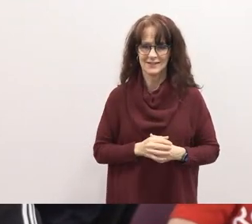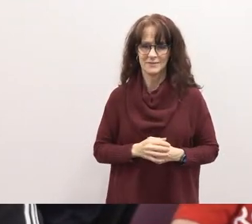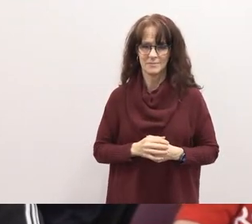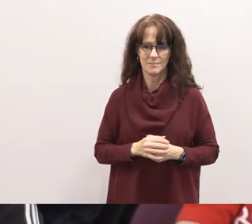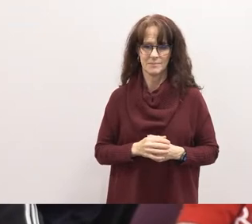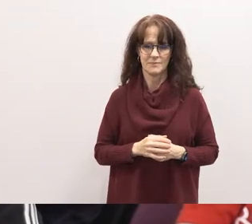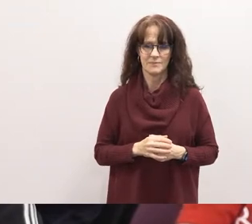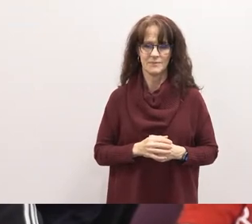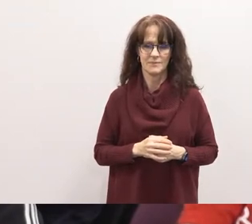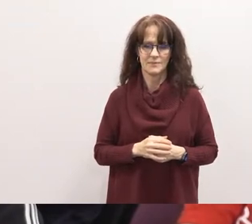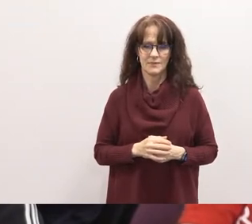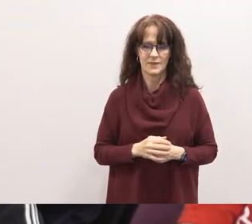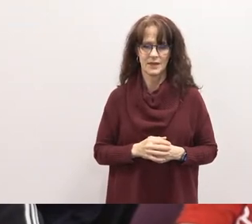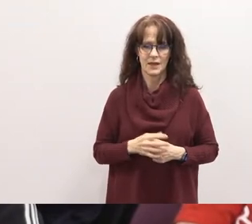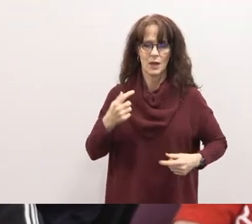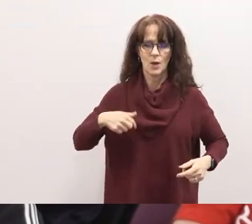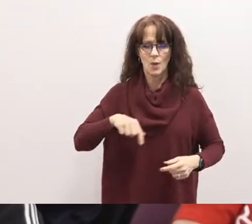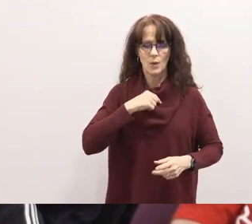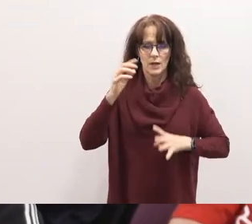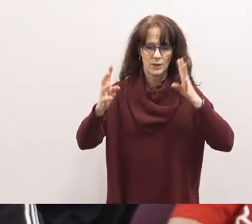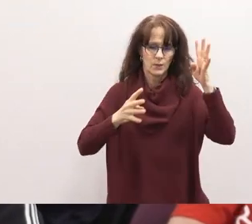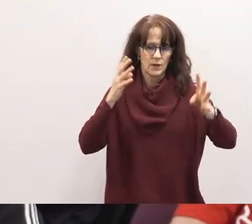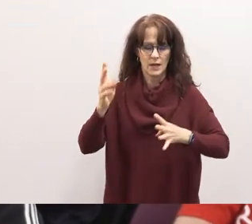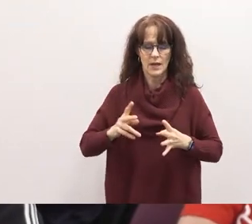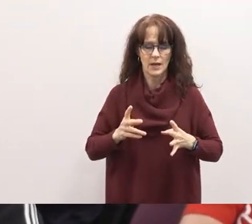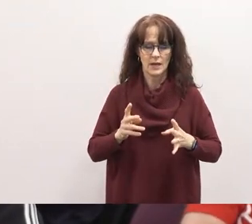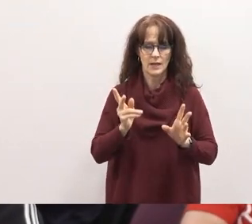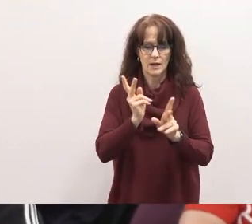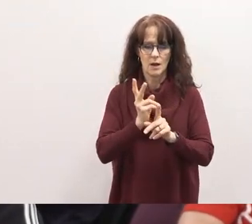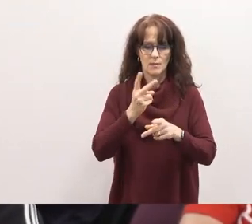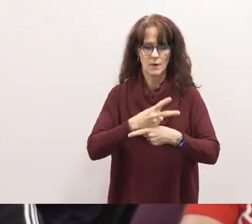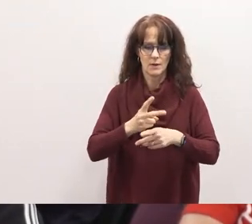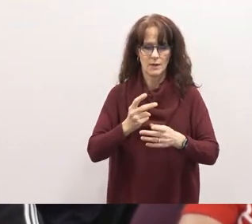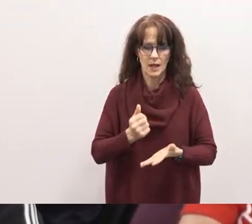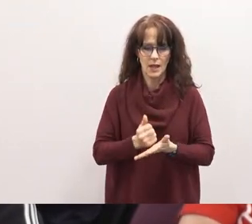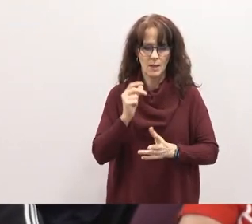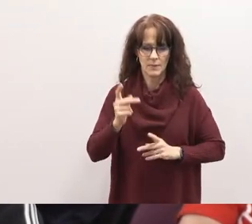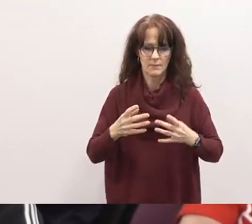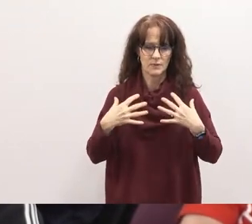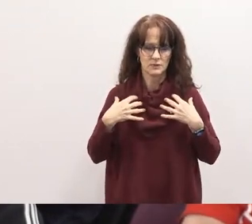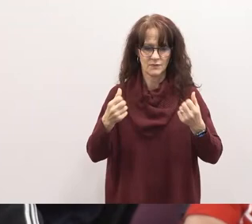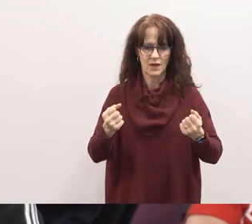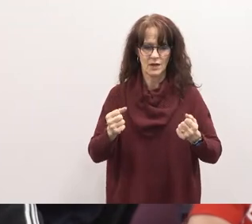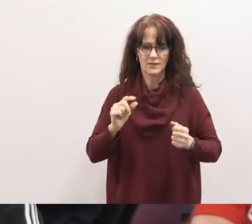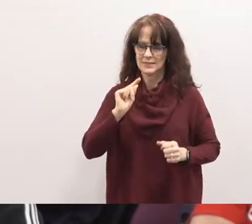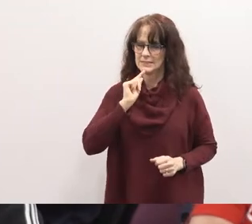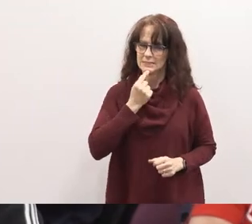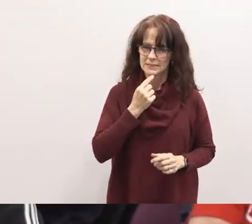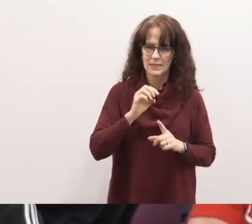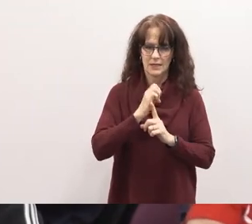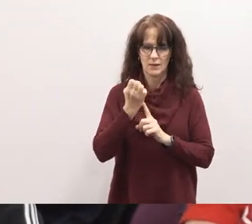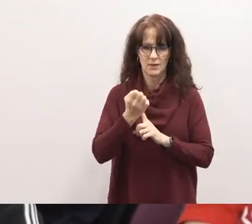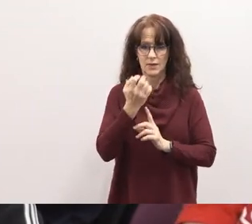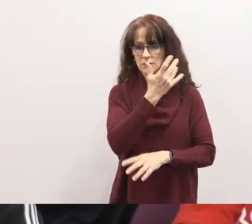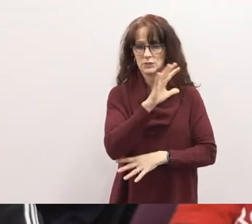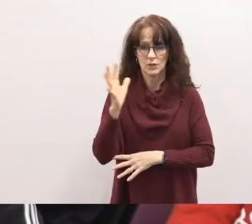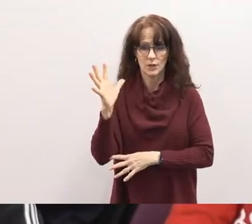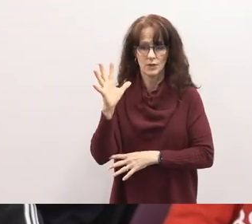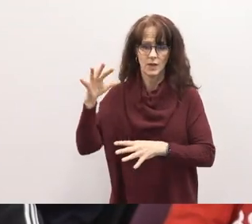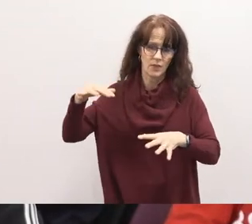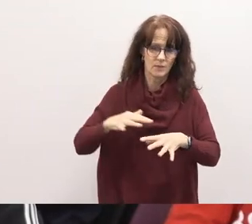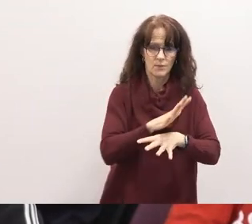As freshmen, we create a product that helps people survive an extreme environment, such as the jungles, the high